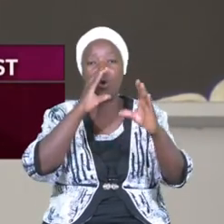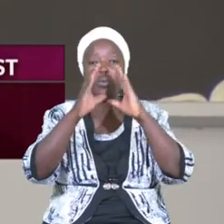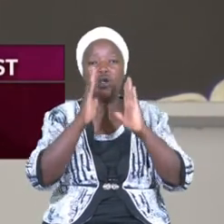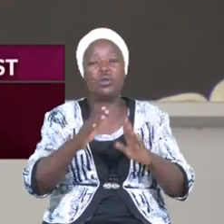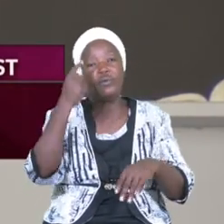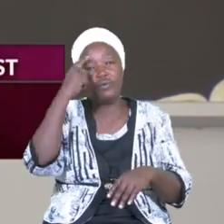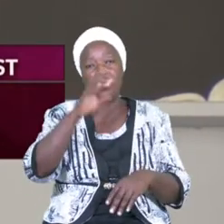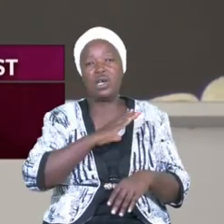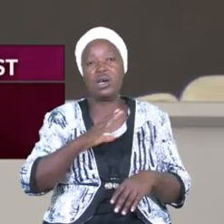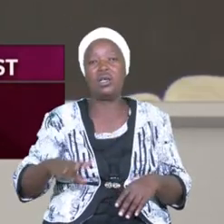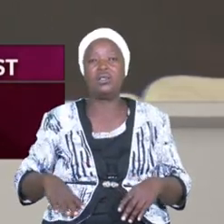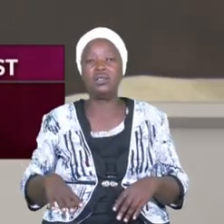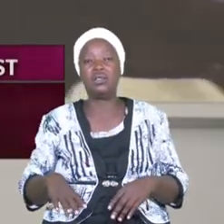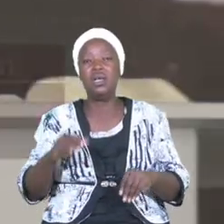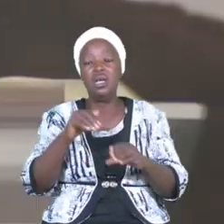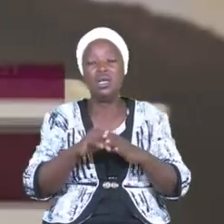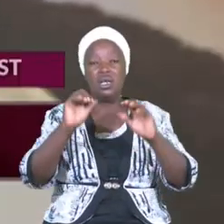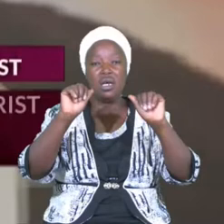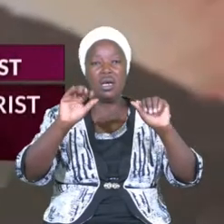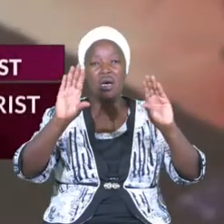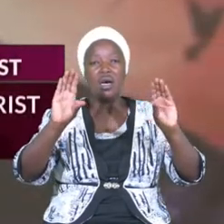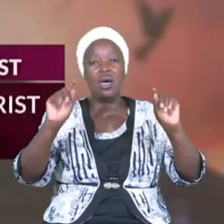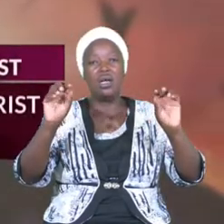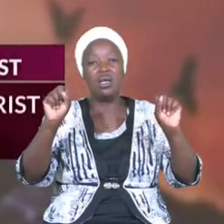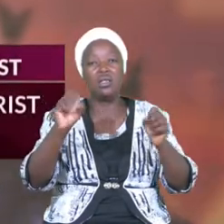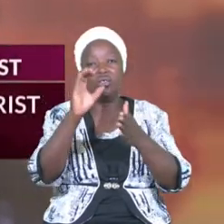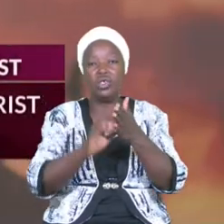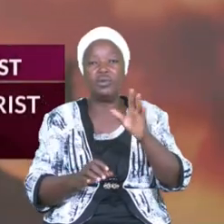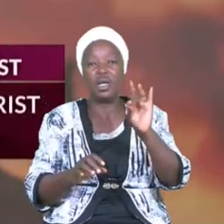Christ. In Acts chapter 8, we're reading from